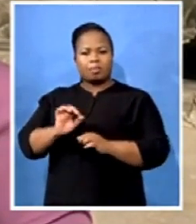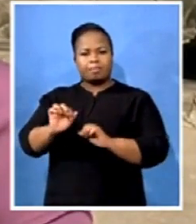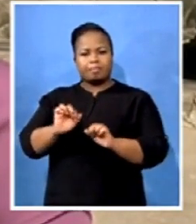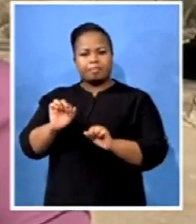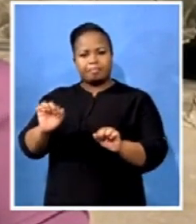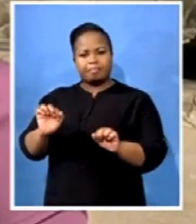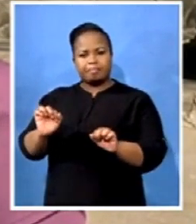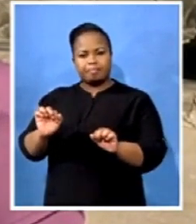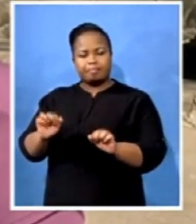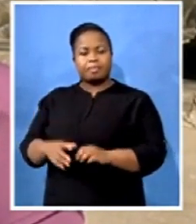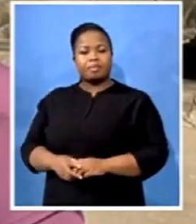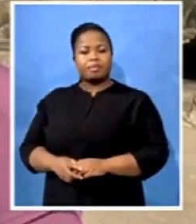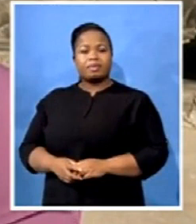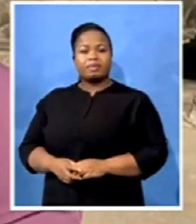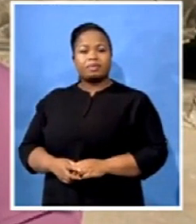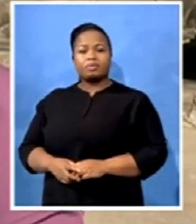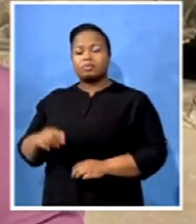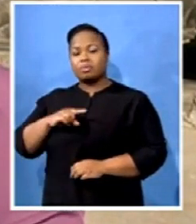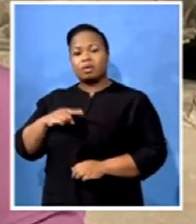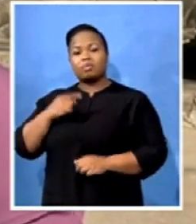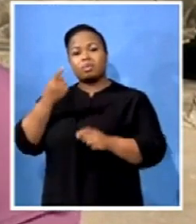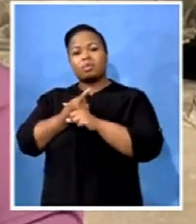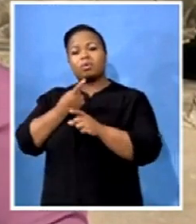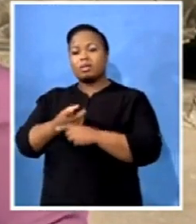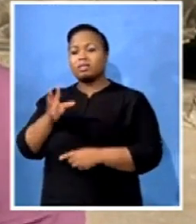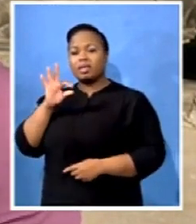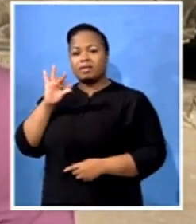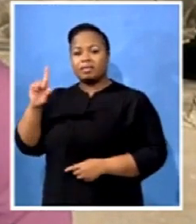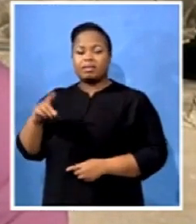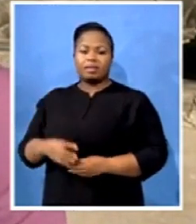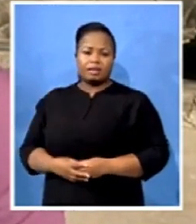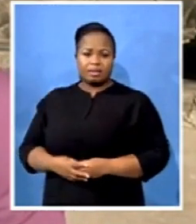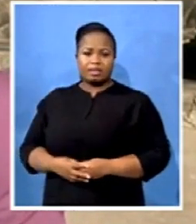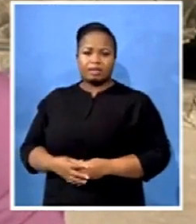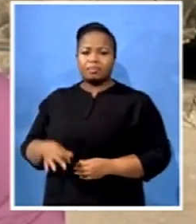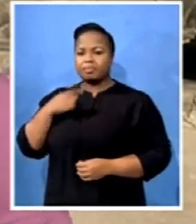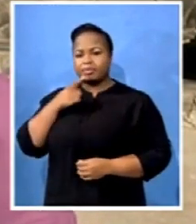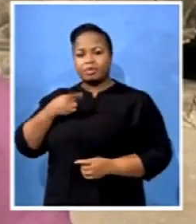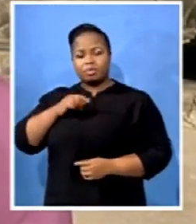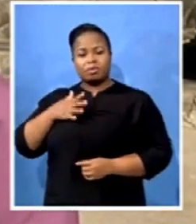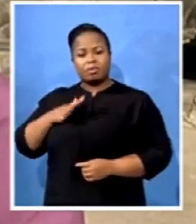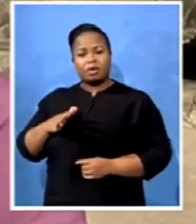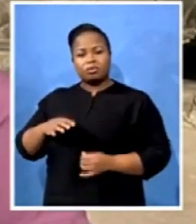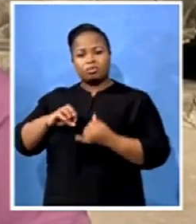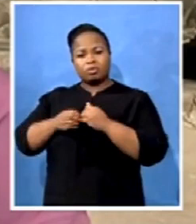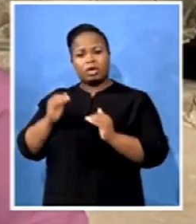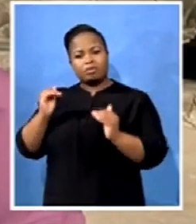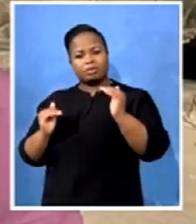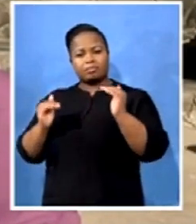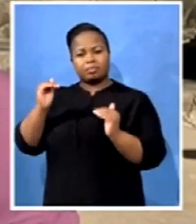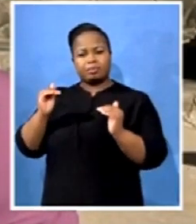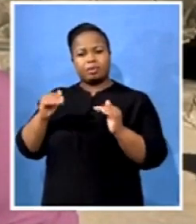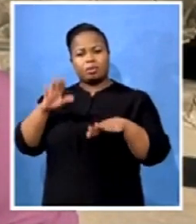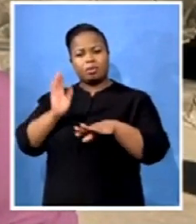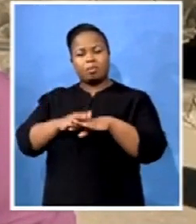always speak every day in the presidency is that we want to address inequality, poverty and unemployment, and this is one system of doing